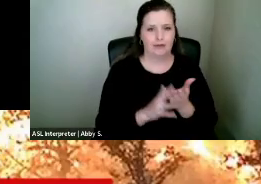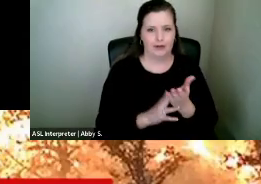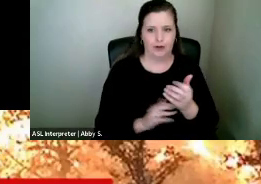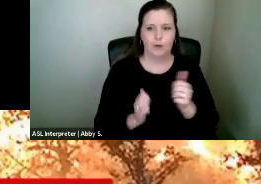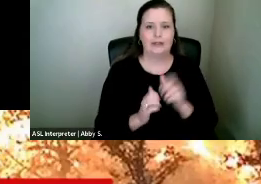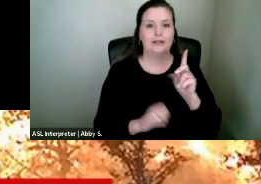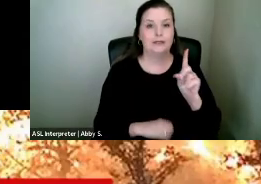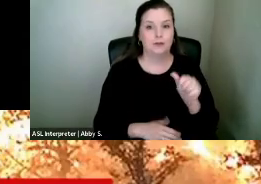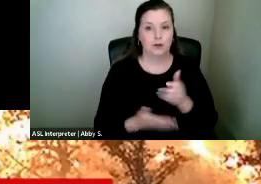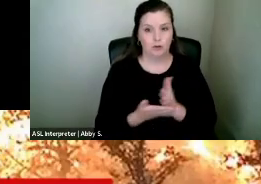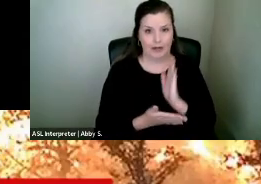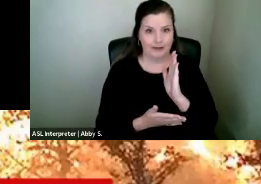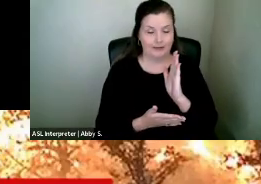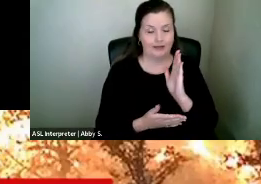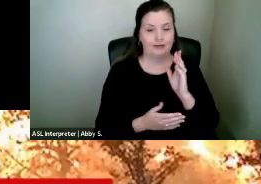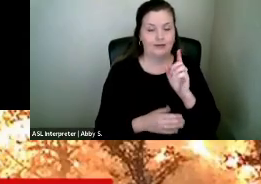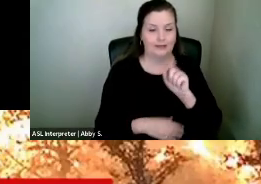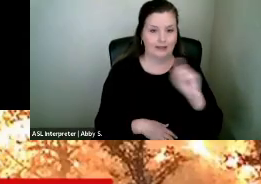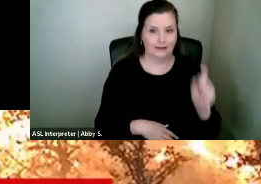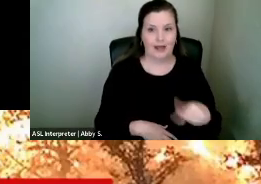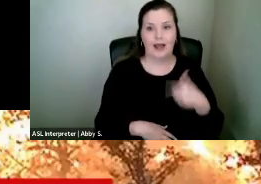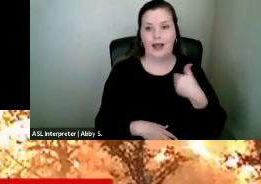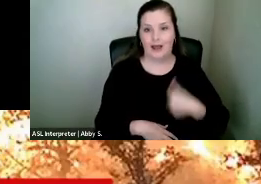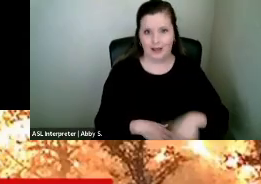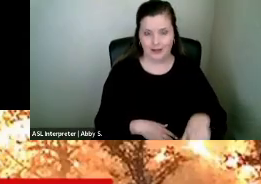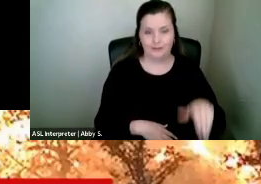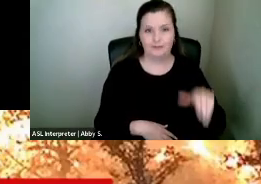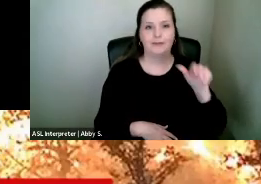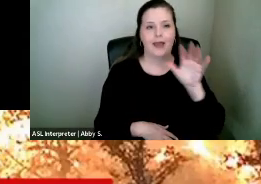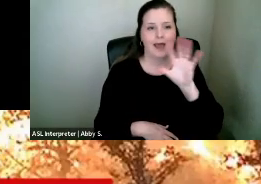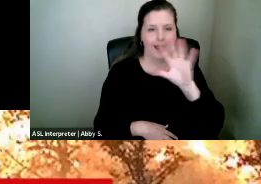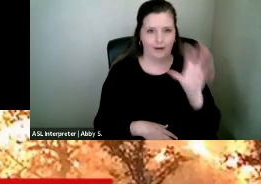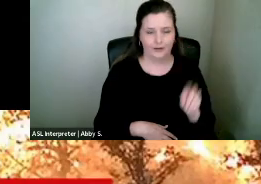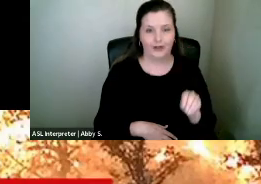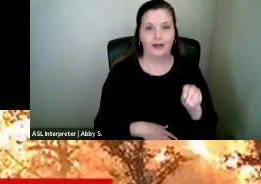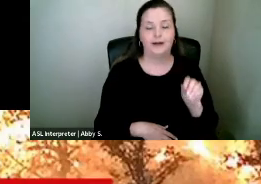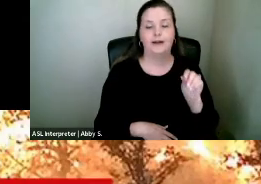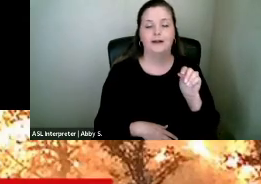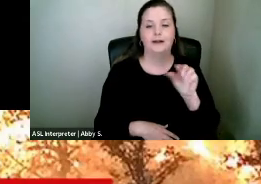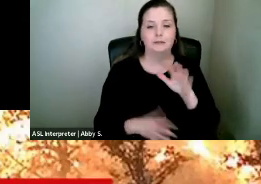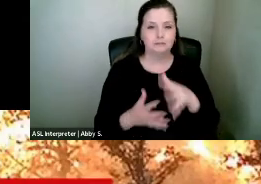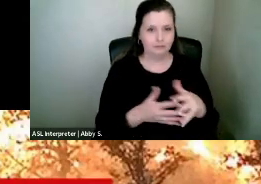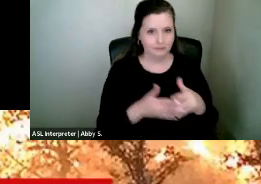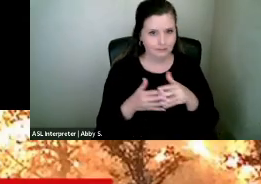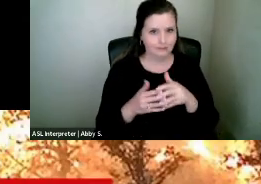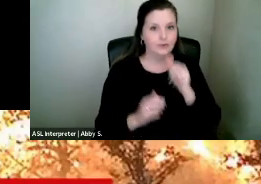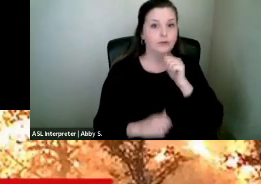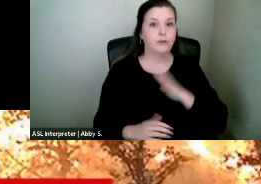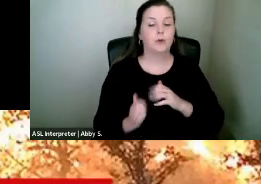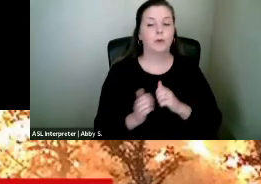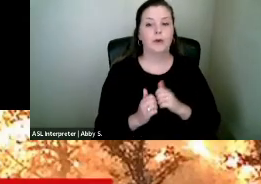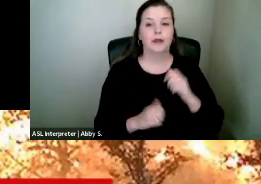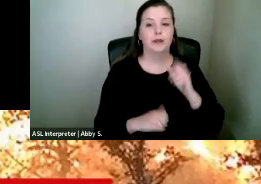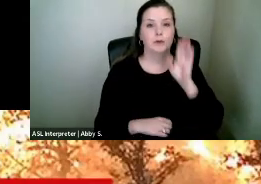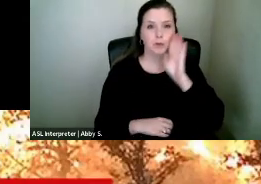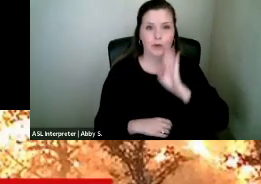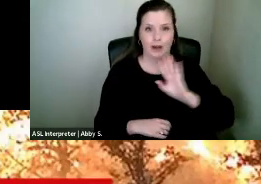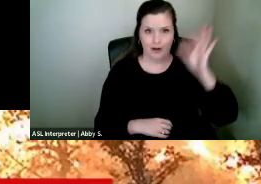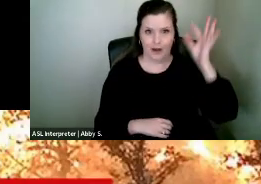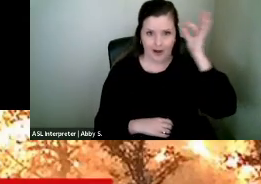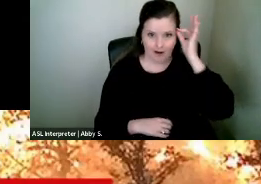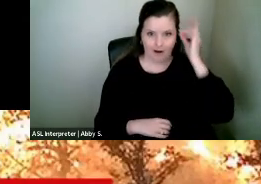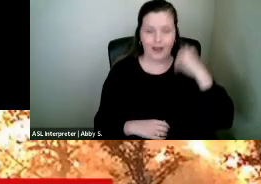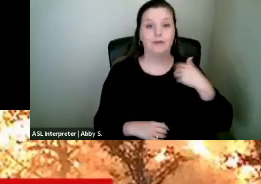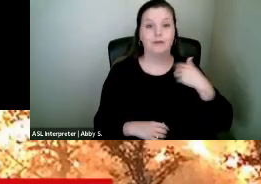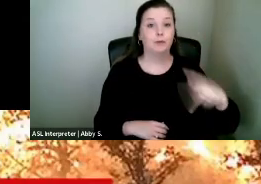I am an African American female with brown hair, and I'm wearing a purple shirt with maroon